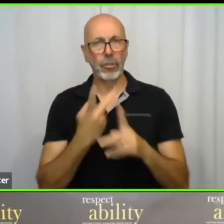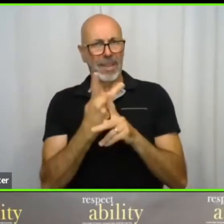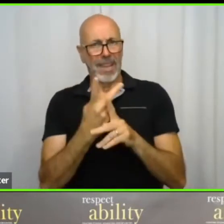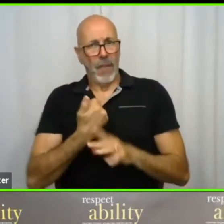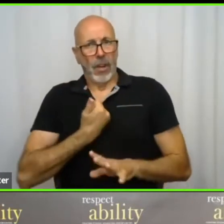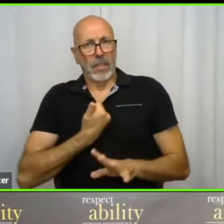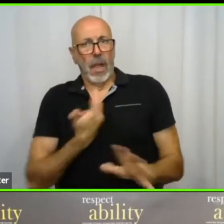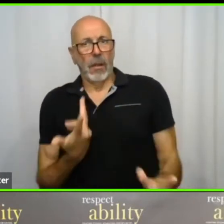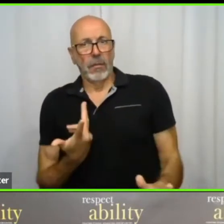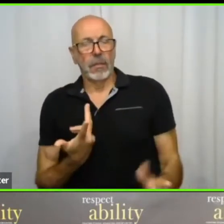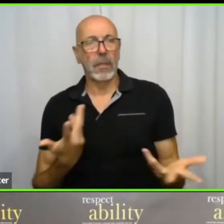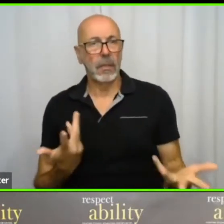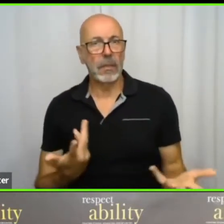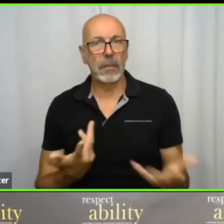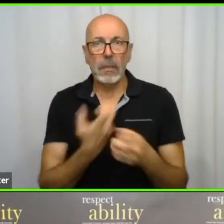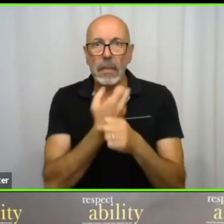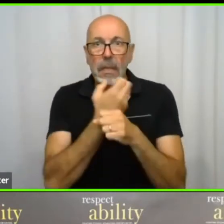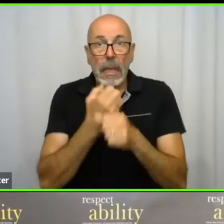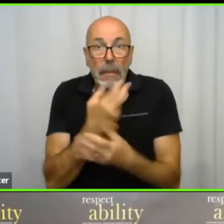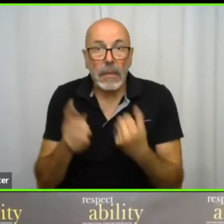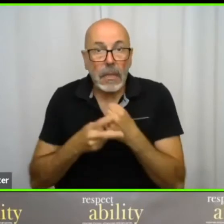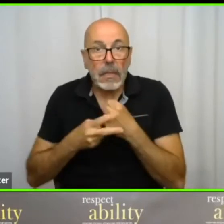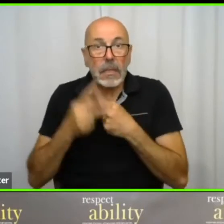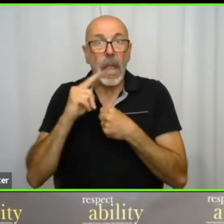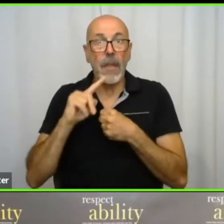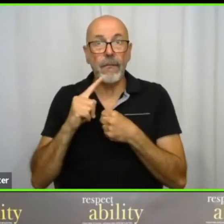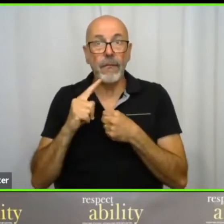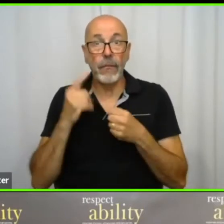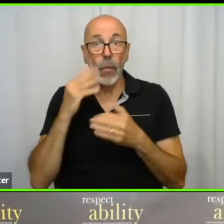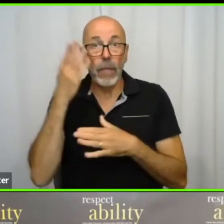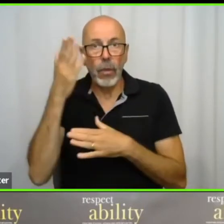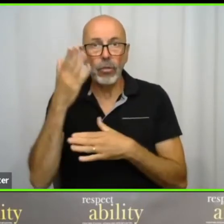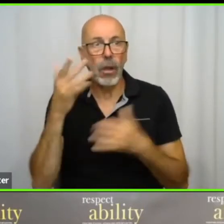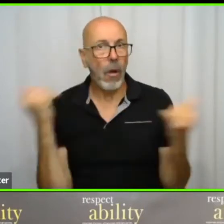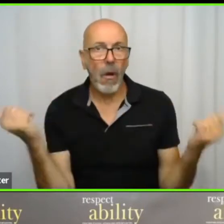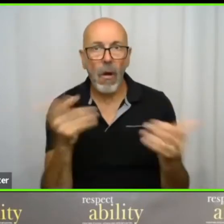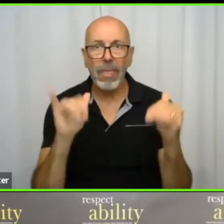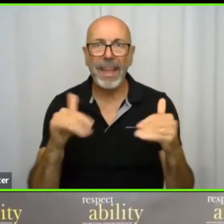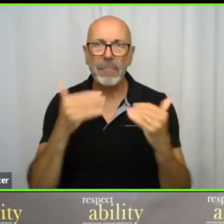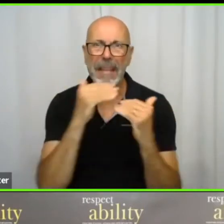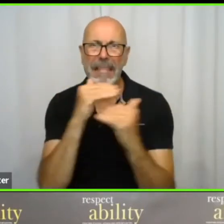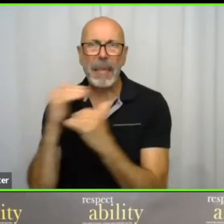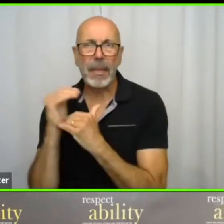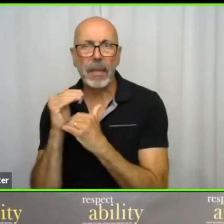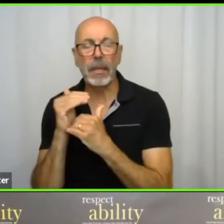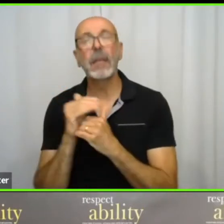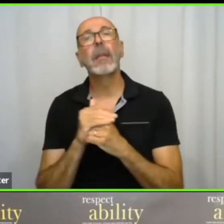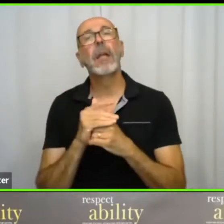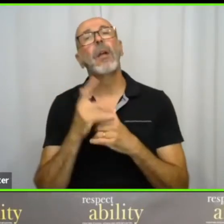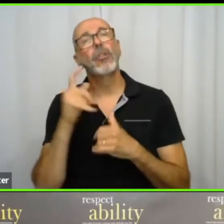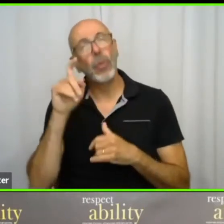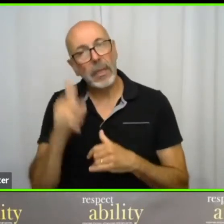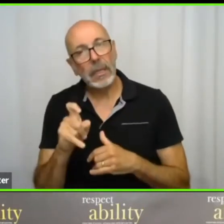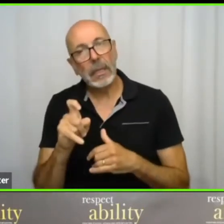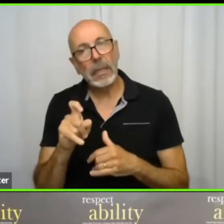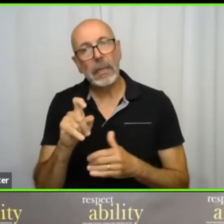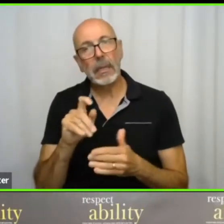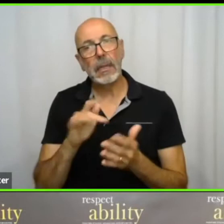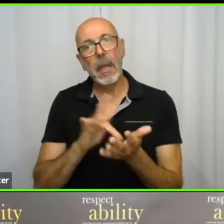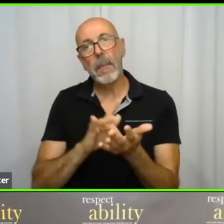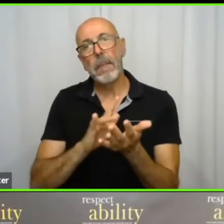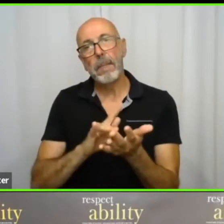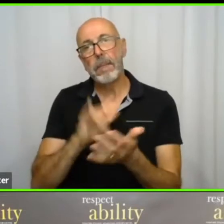ourselves and save for the future are being limited. And we need to make Medicaid buy-in changes to the